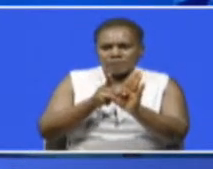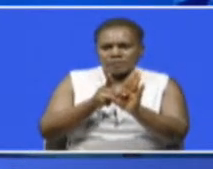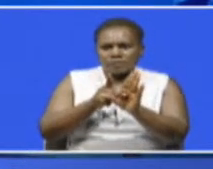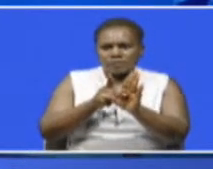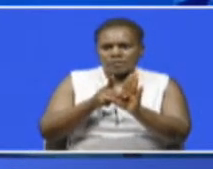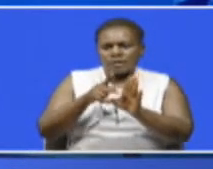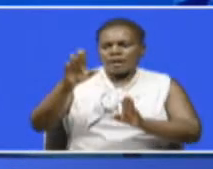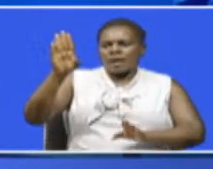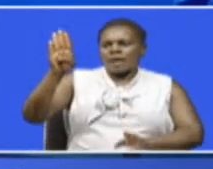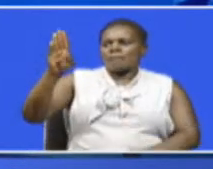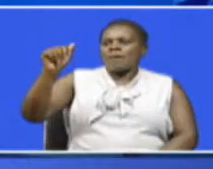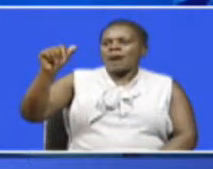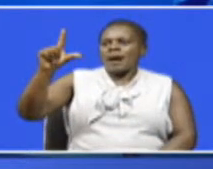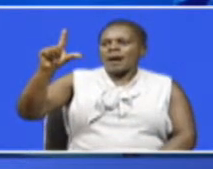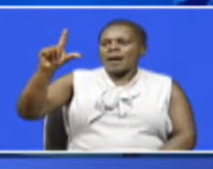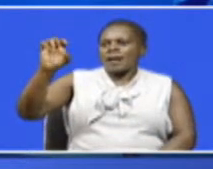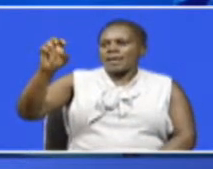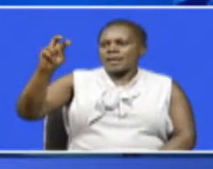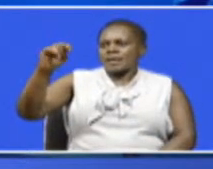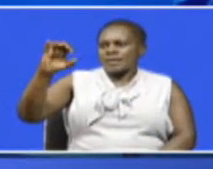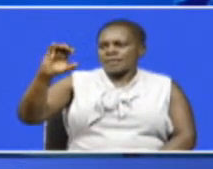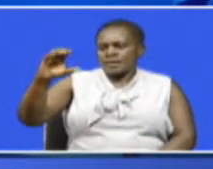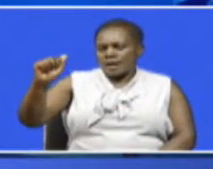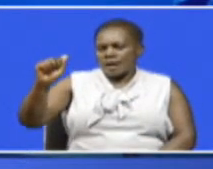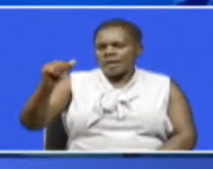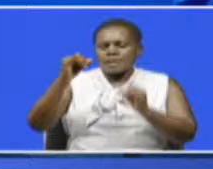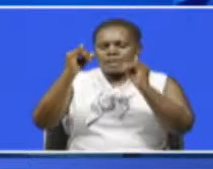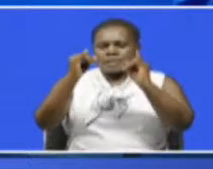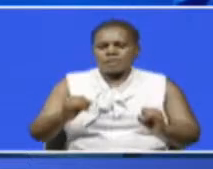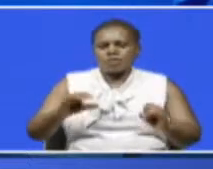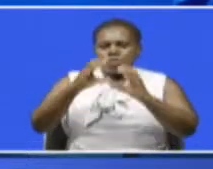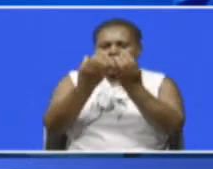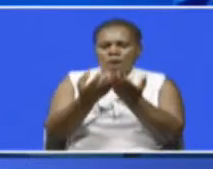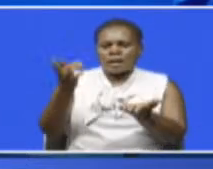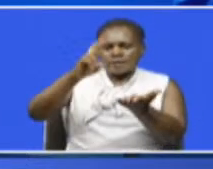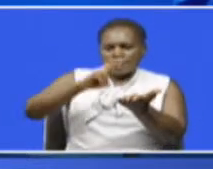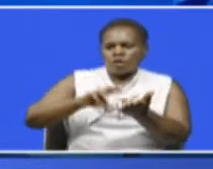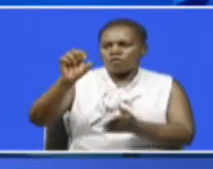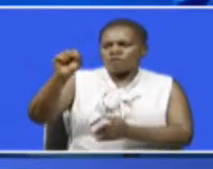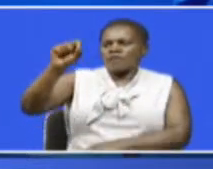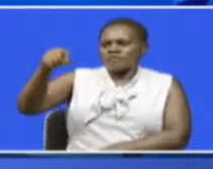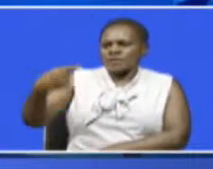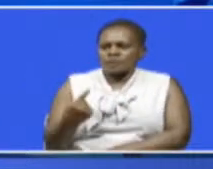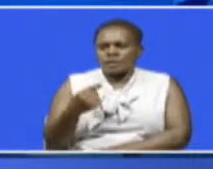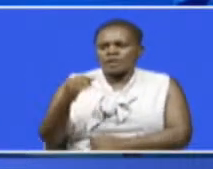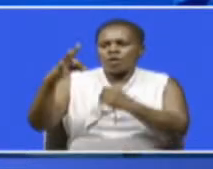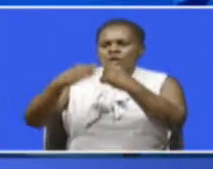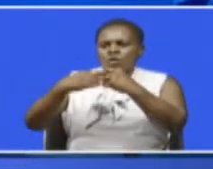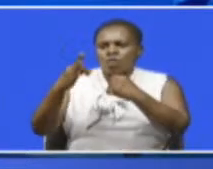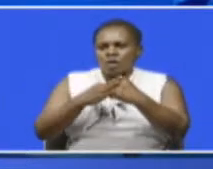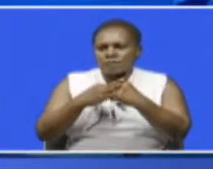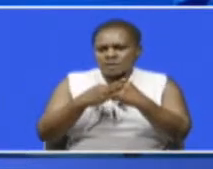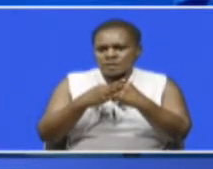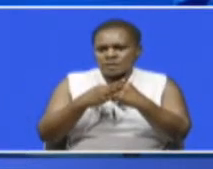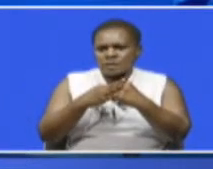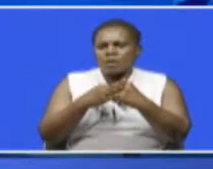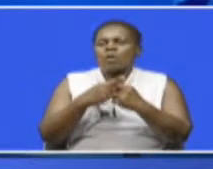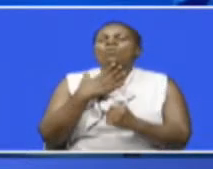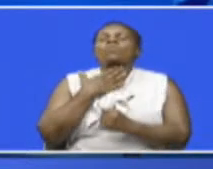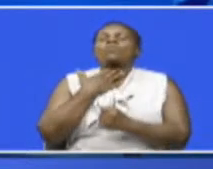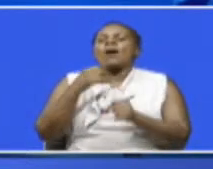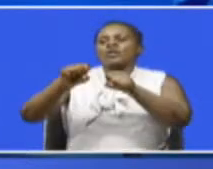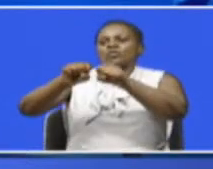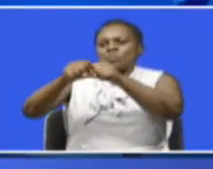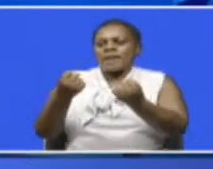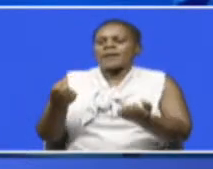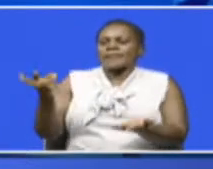Valenica World Record Day. Cheptegei, who set a new world 5,000-meter record in August in Monaco, is seeking to